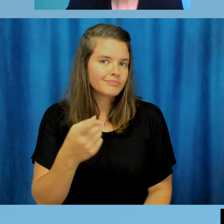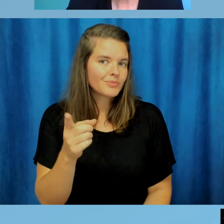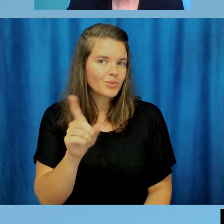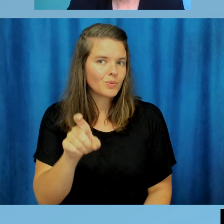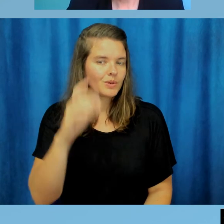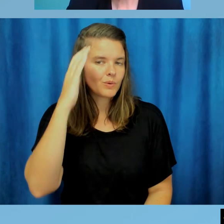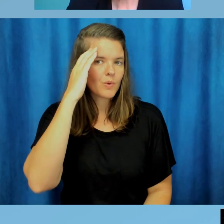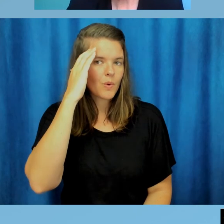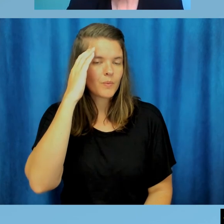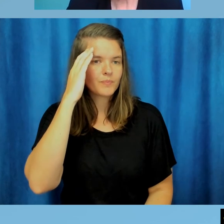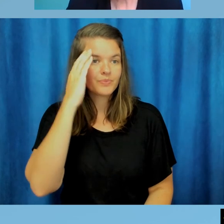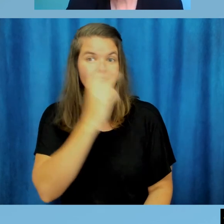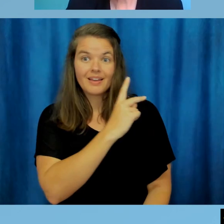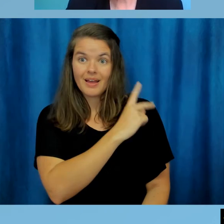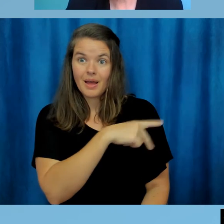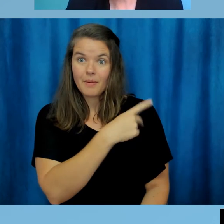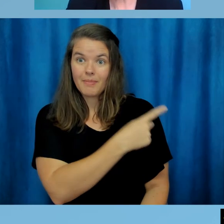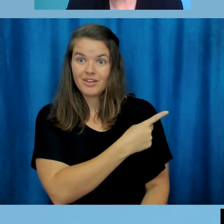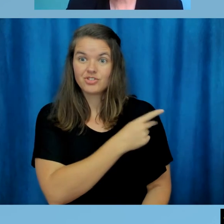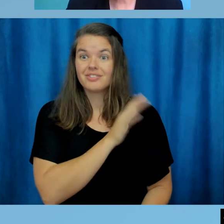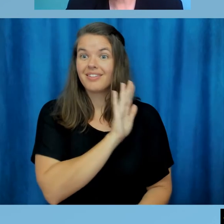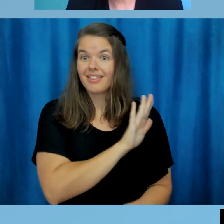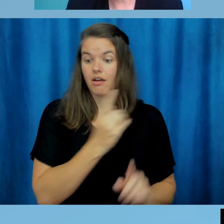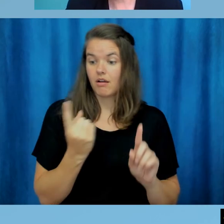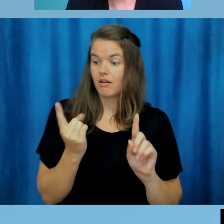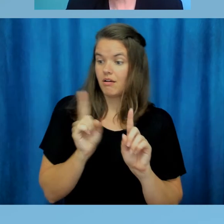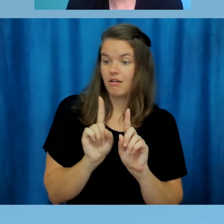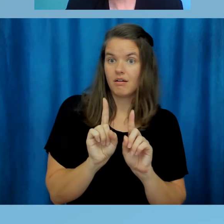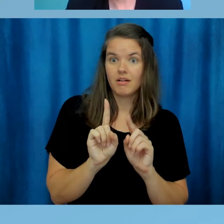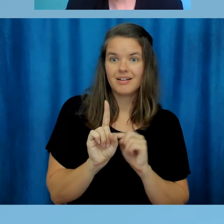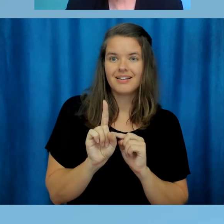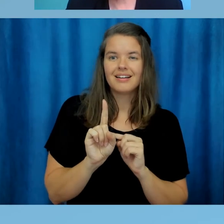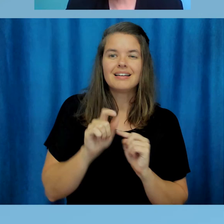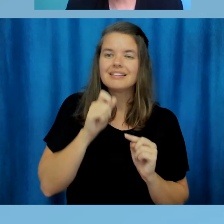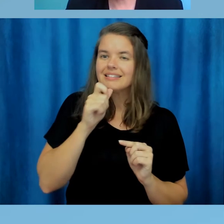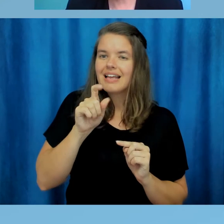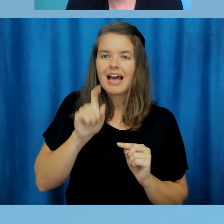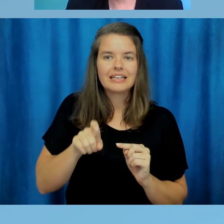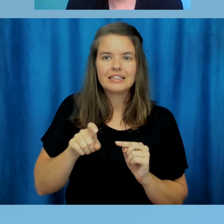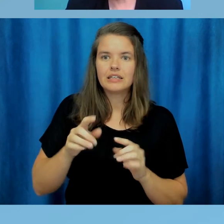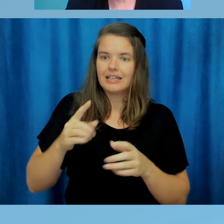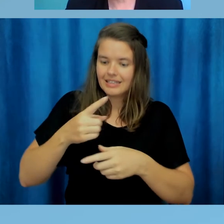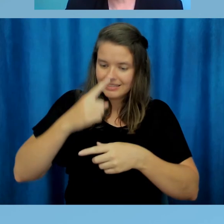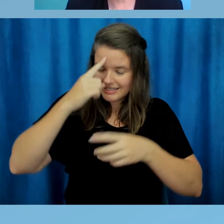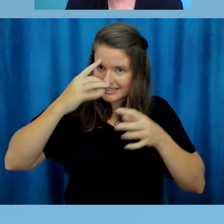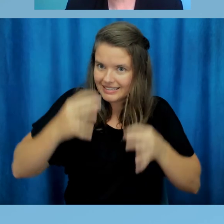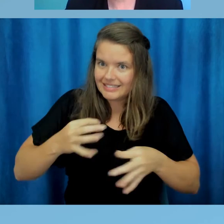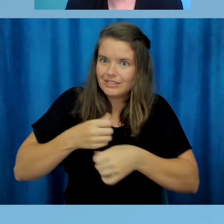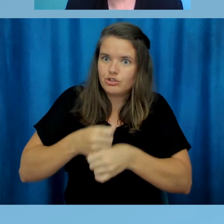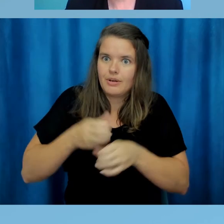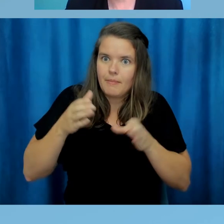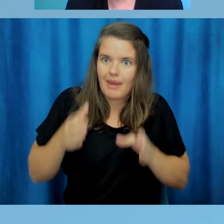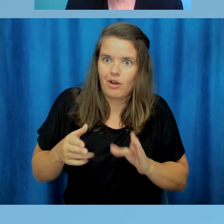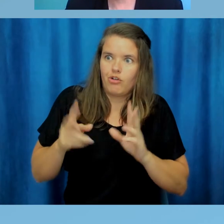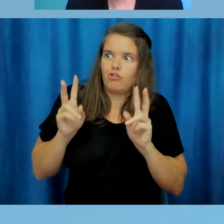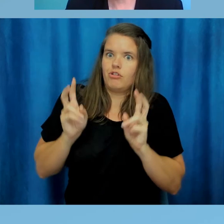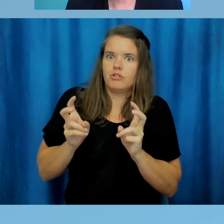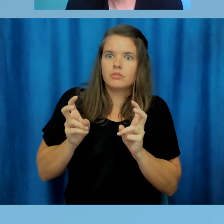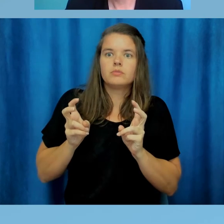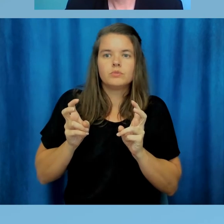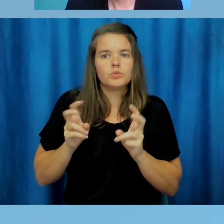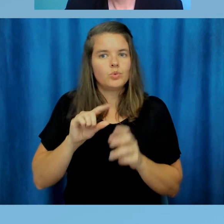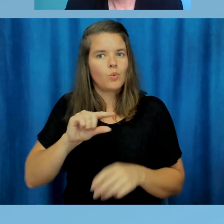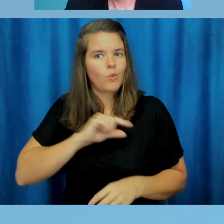What you need to know here is that a patient's companion does not need to be a decision maker to qualify for interpreting